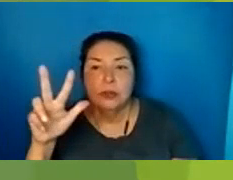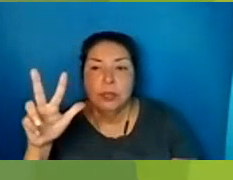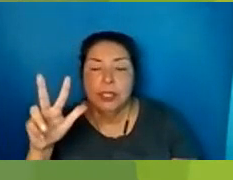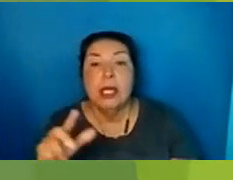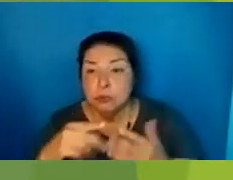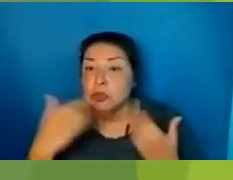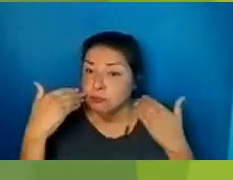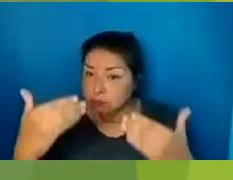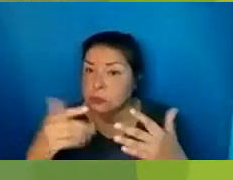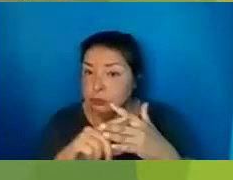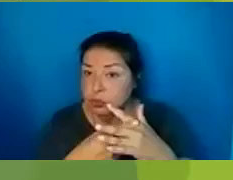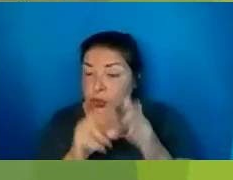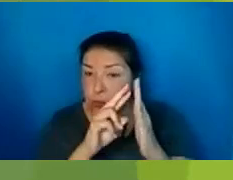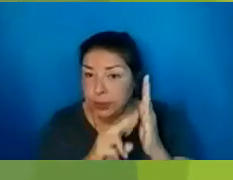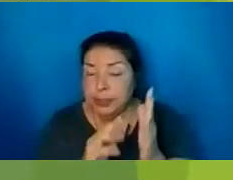reading.